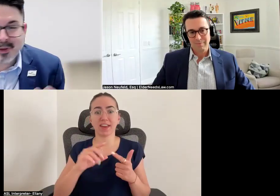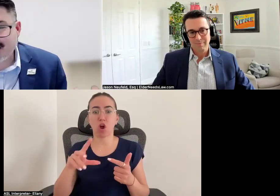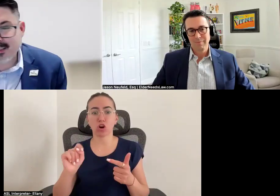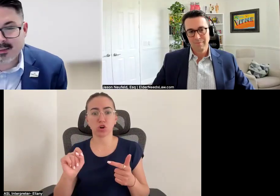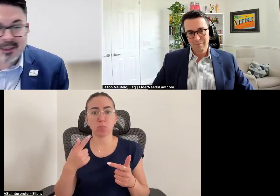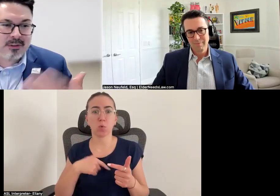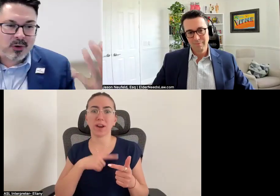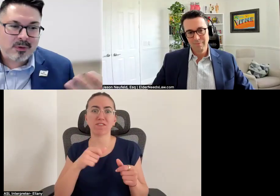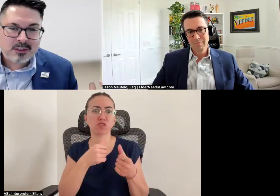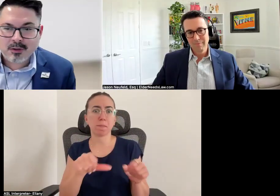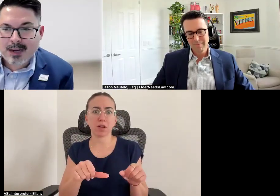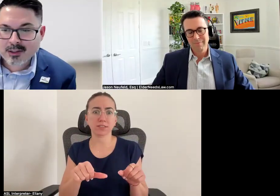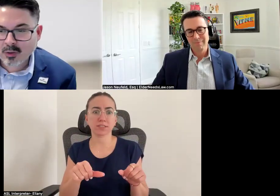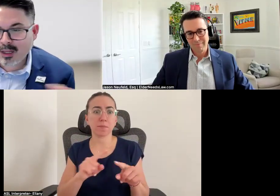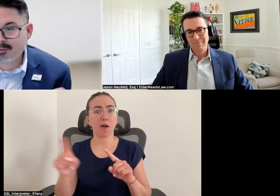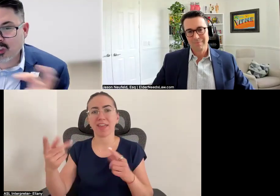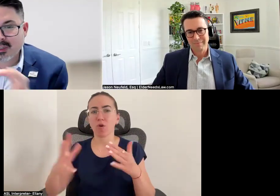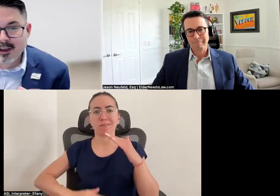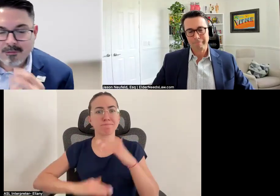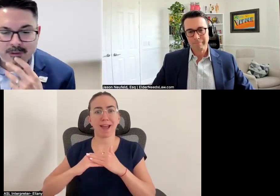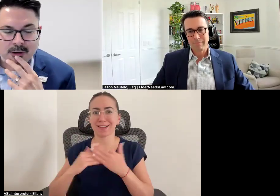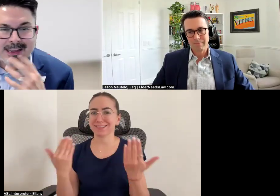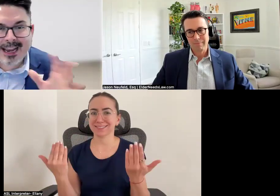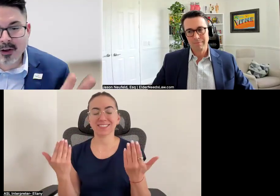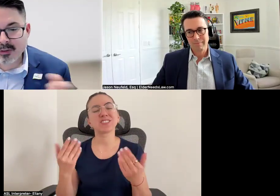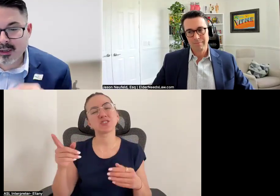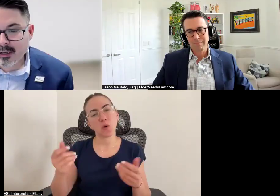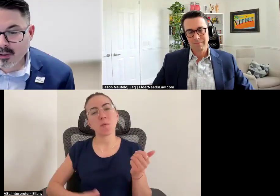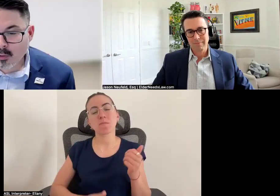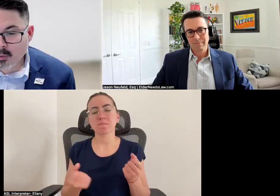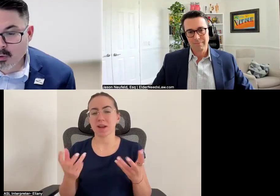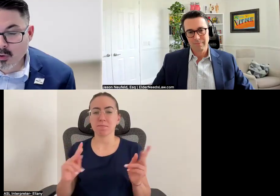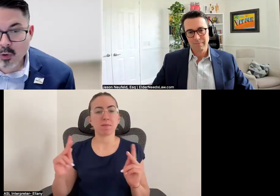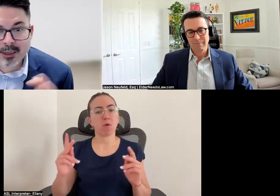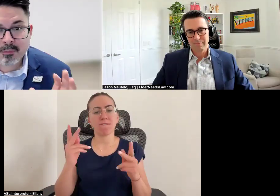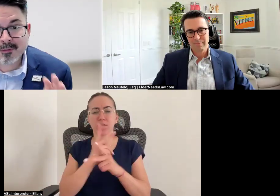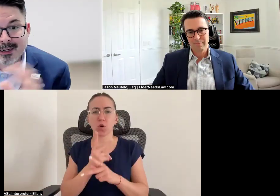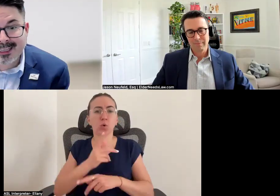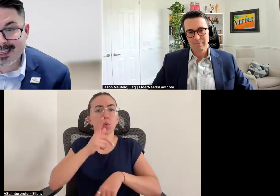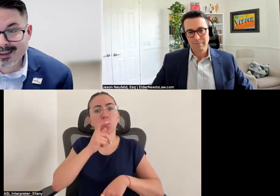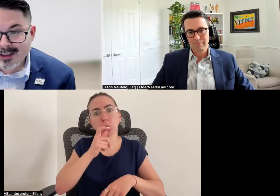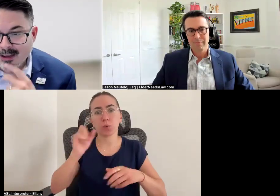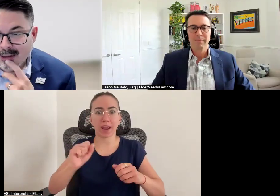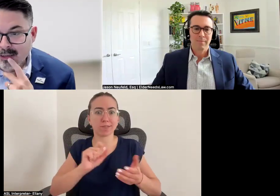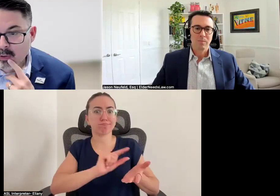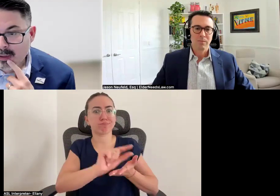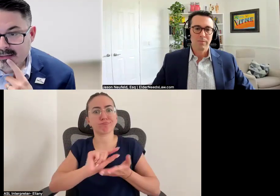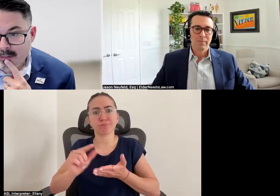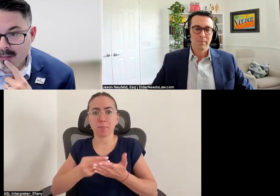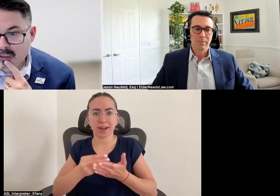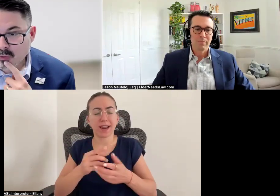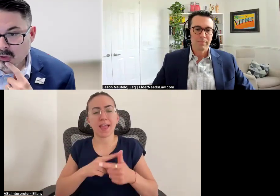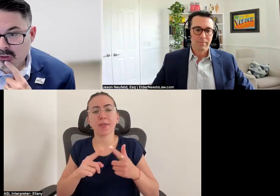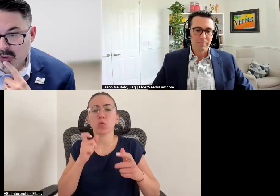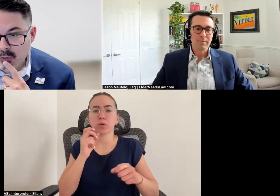make a deposit, but they've already reached their max. So a lot of just figuring out, who all can put money in and utilizing